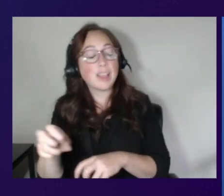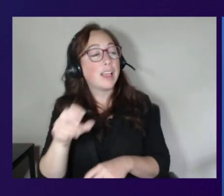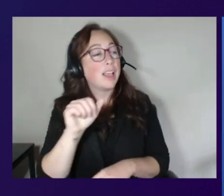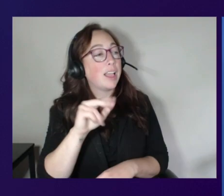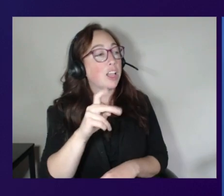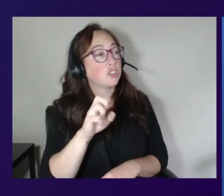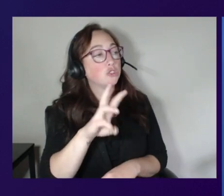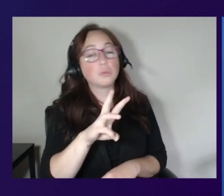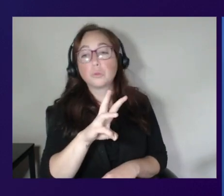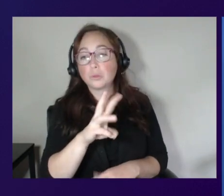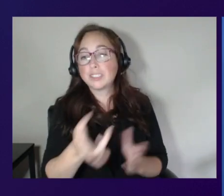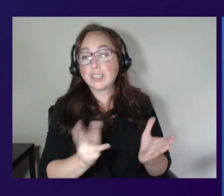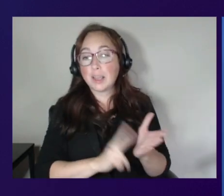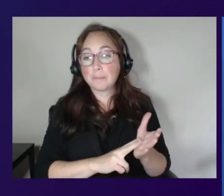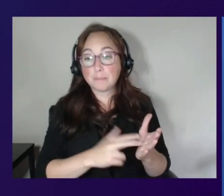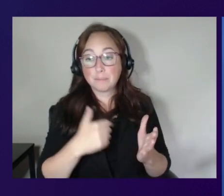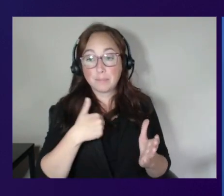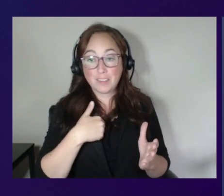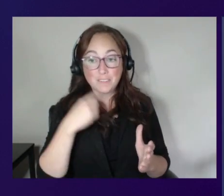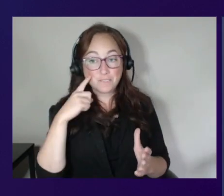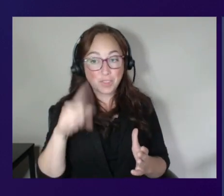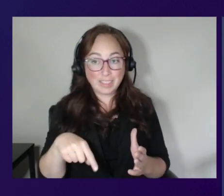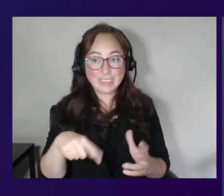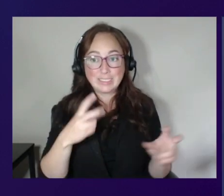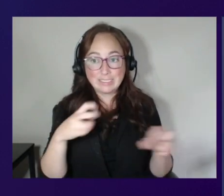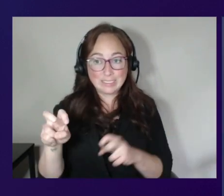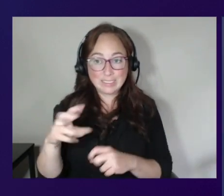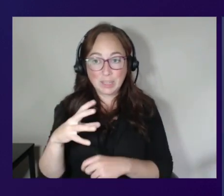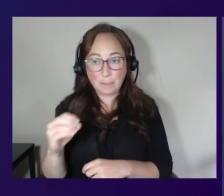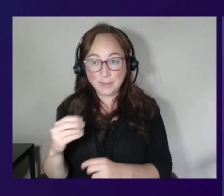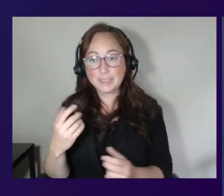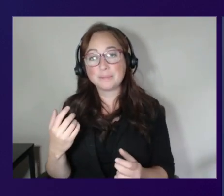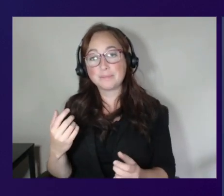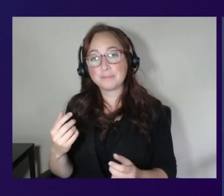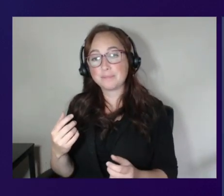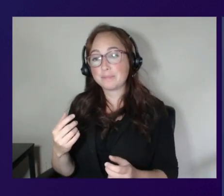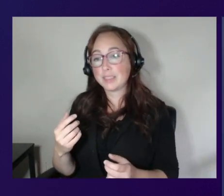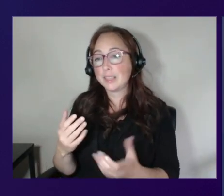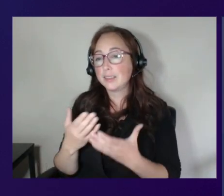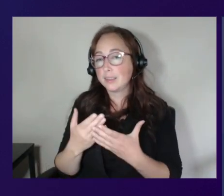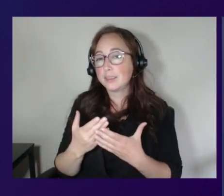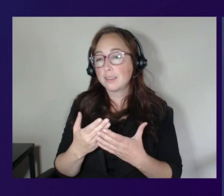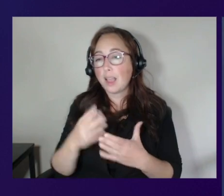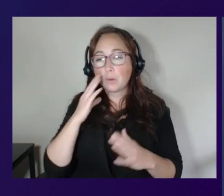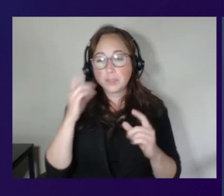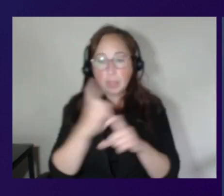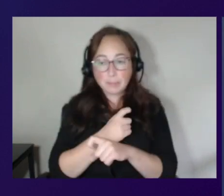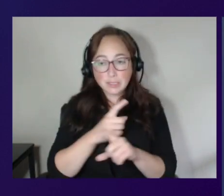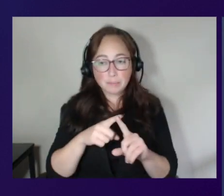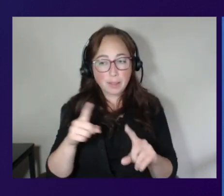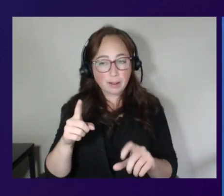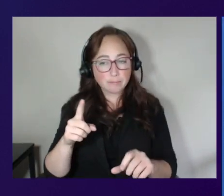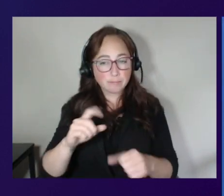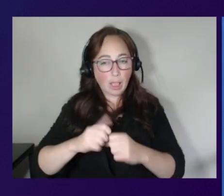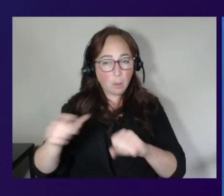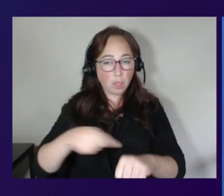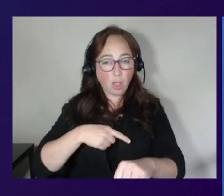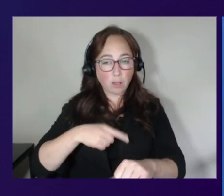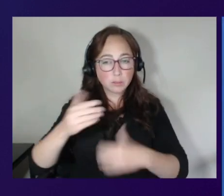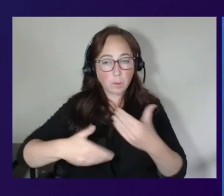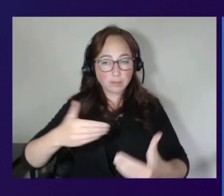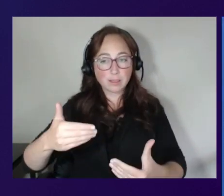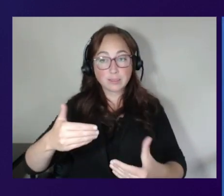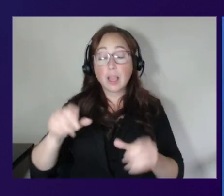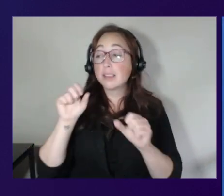Gigi, migrating a company, generally speaking, considering this complexity, how long do these things take? They can